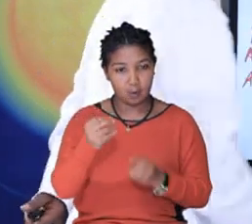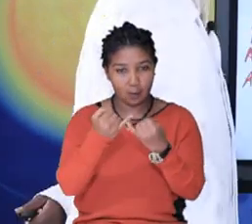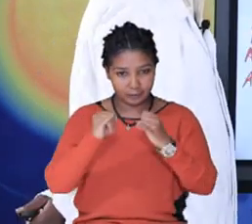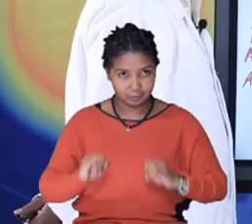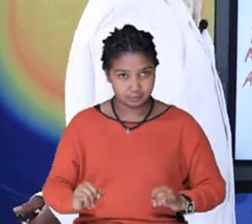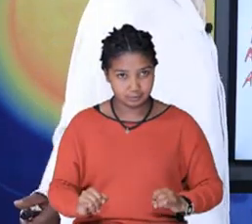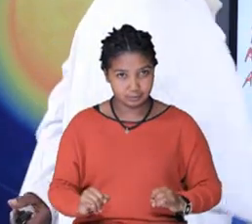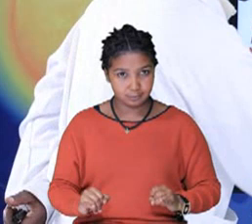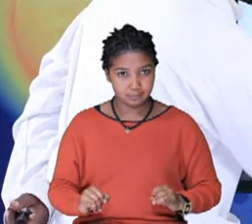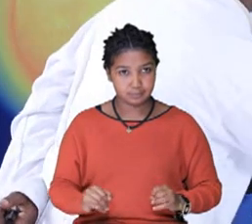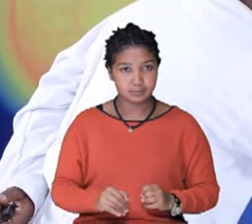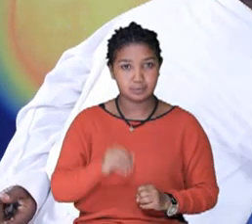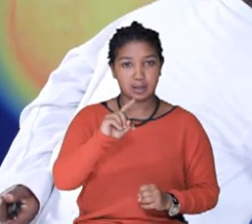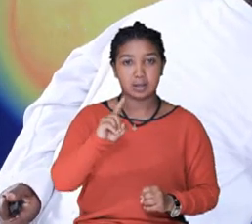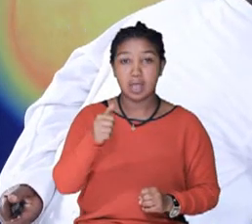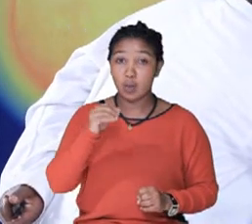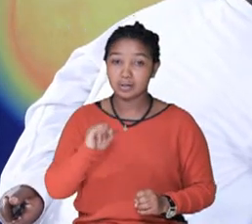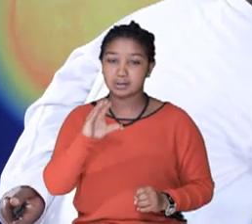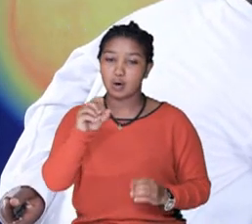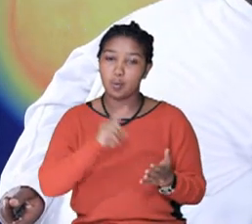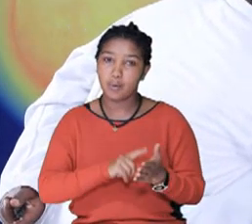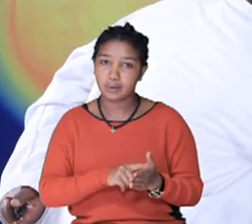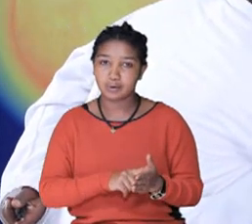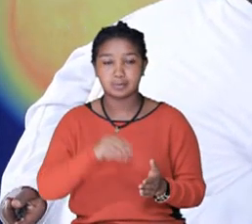over A1 is